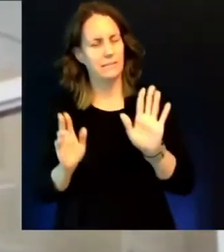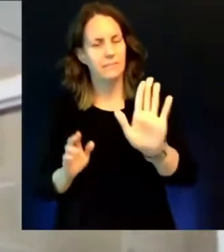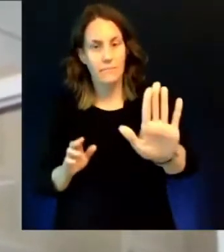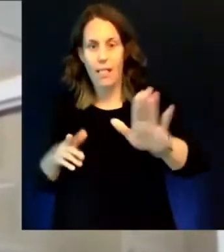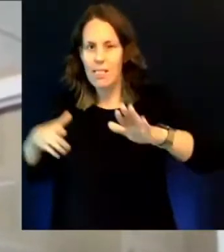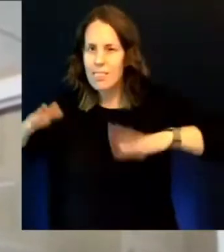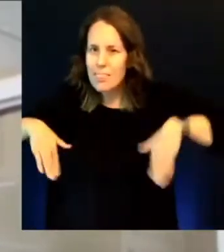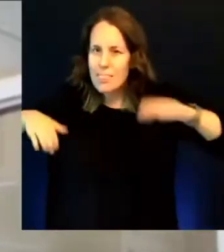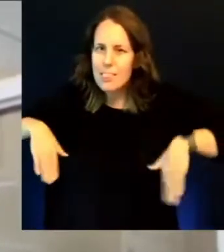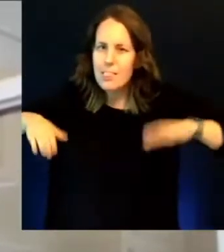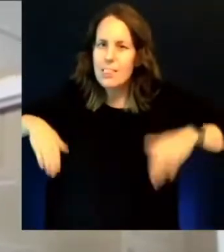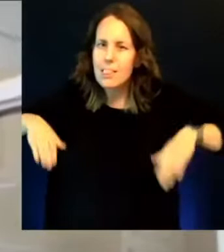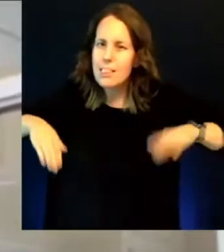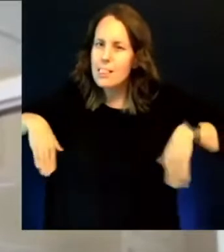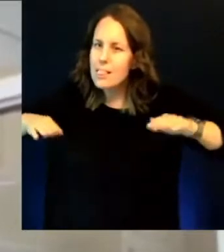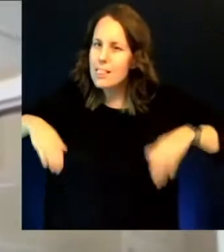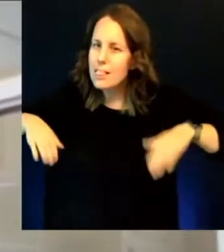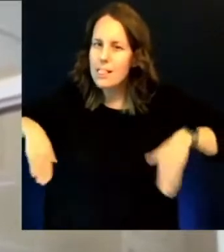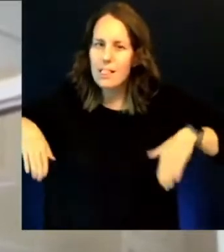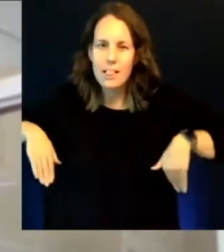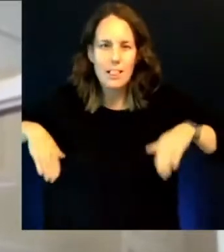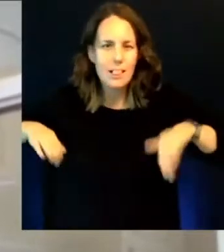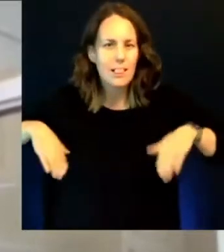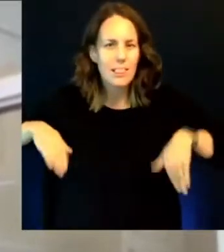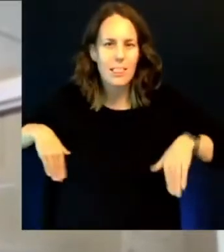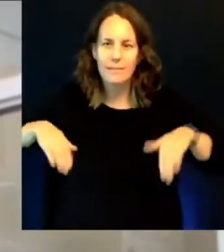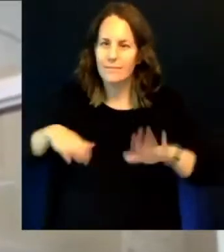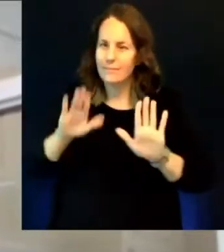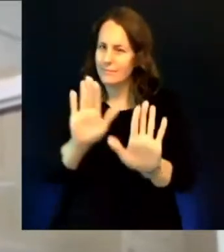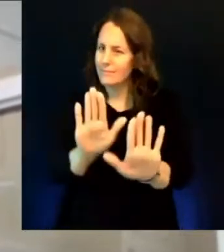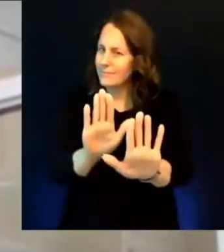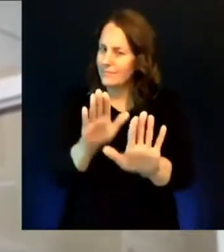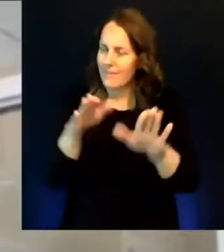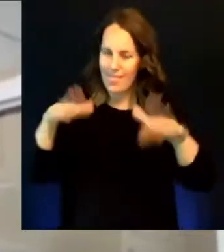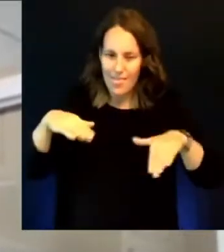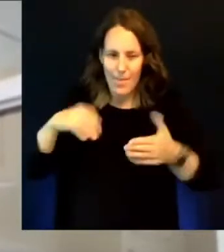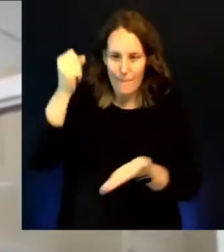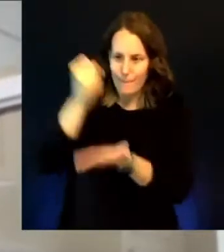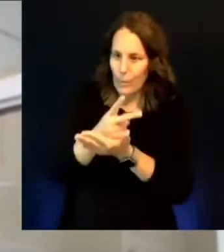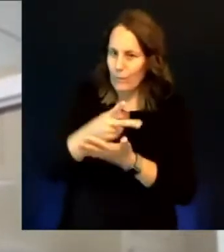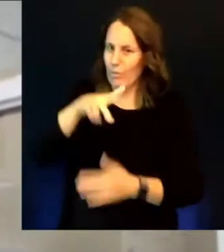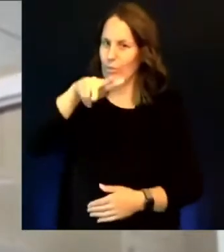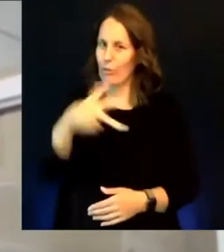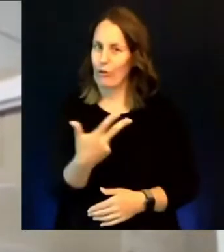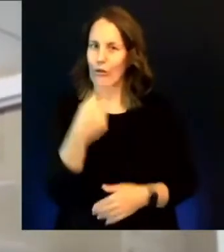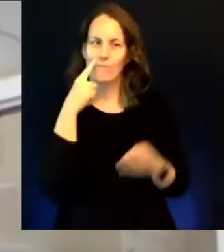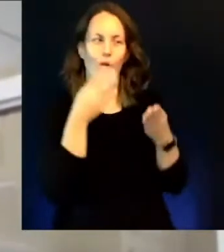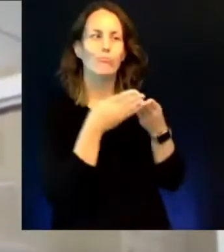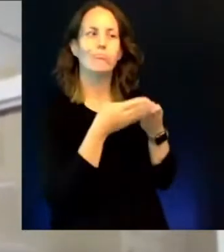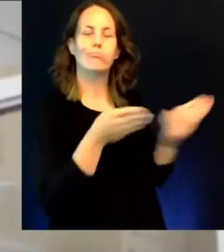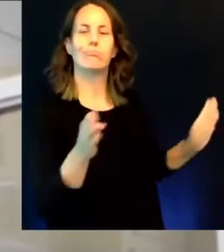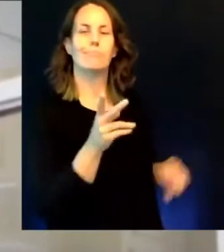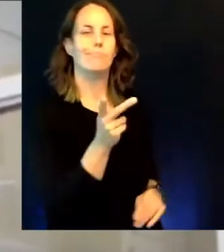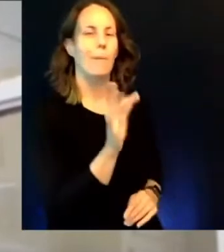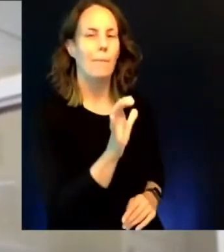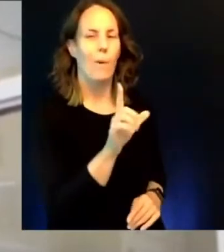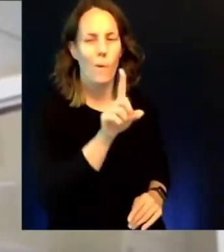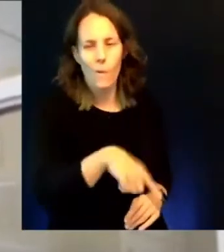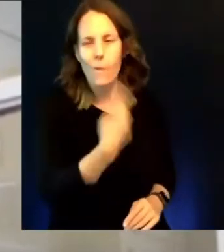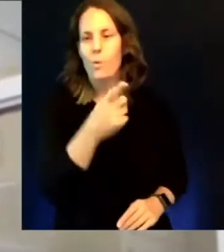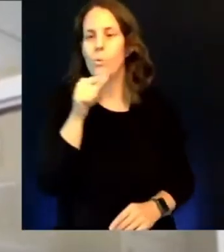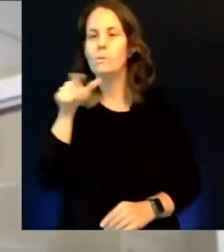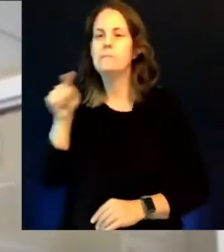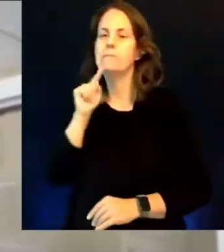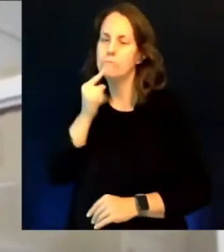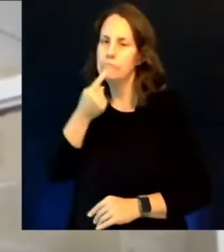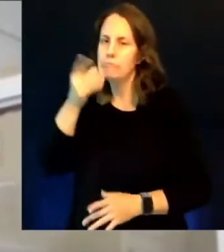steps by the panel of the ACIP to review data and make a formal recommendation. So that second piece about booster